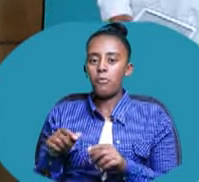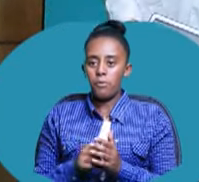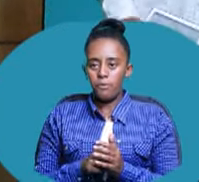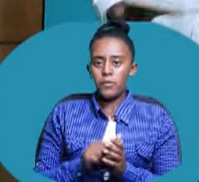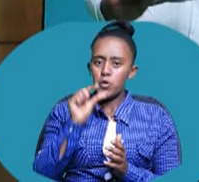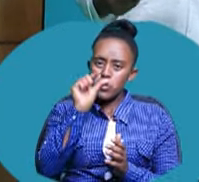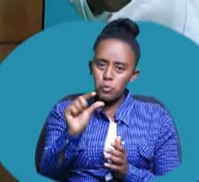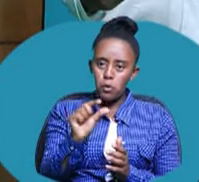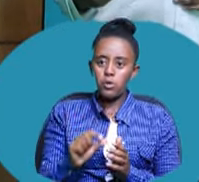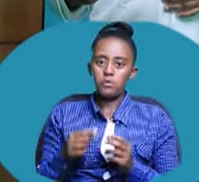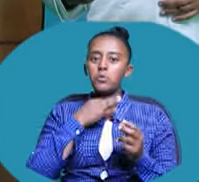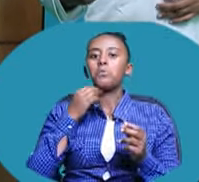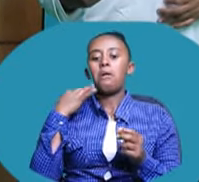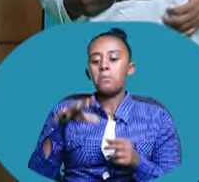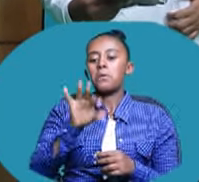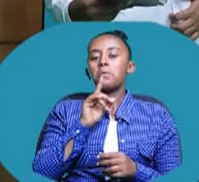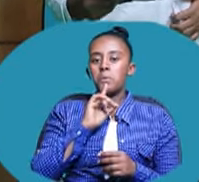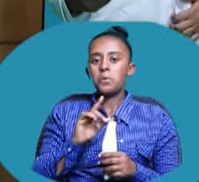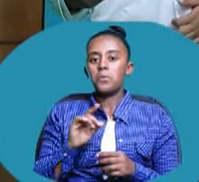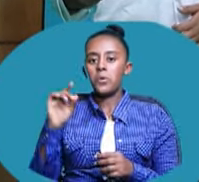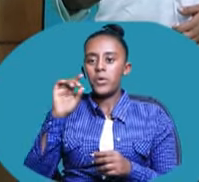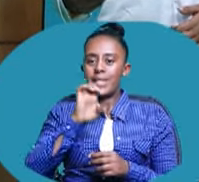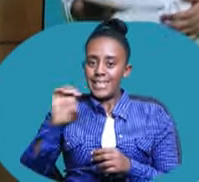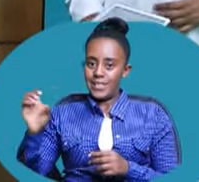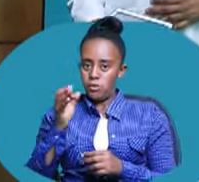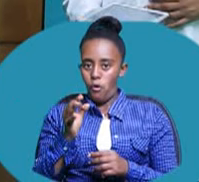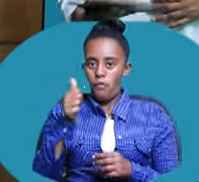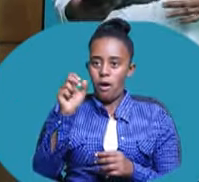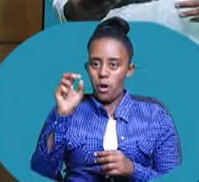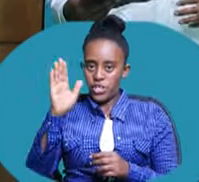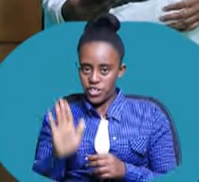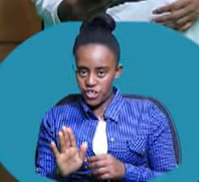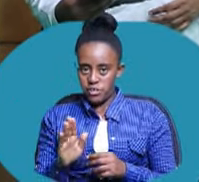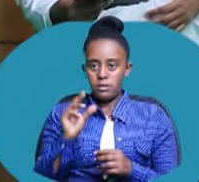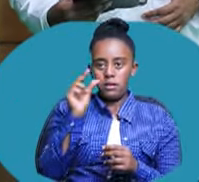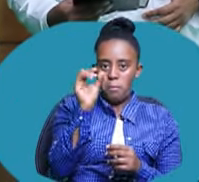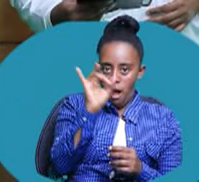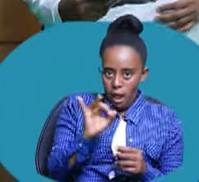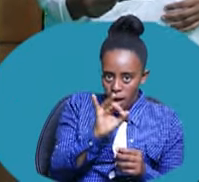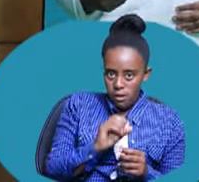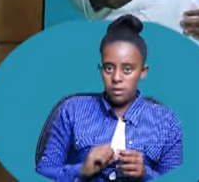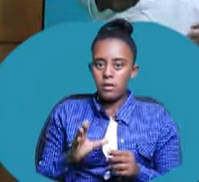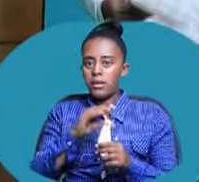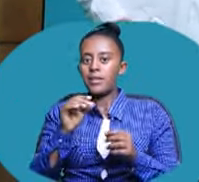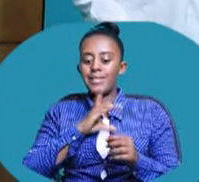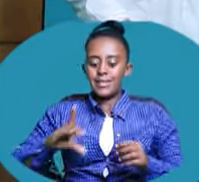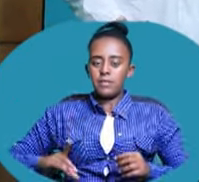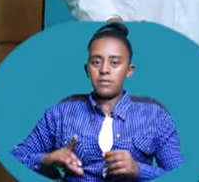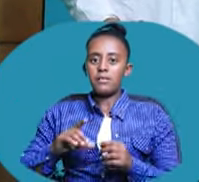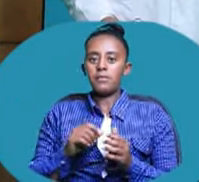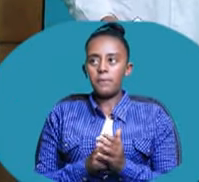small Sultanate located east of Awash between Dauro and Bale. The Christian island kingdom used Dara